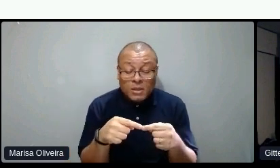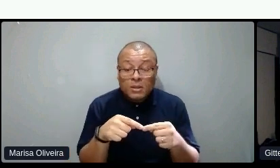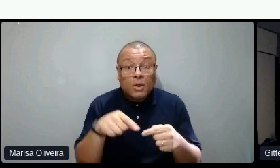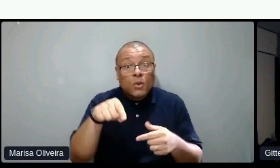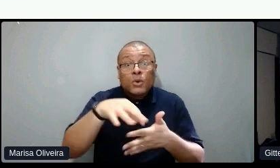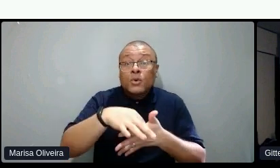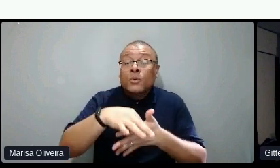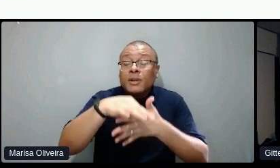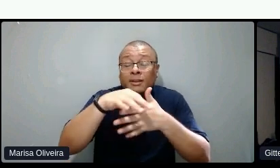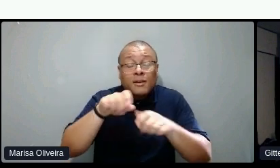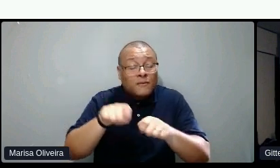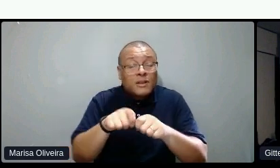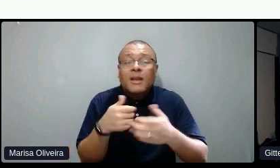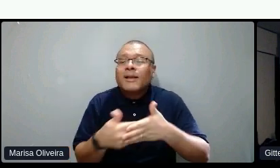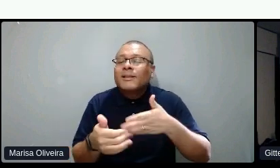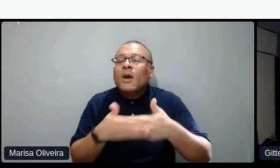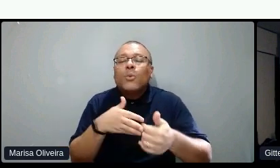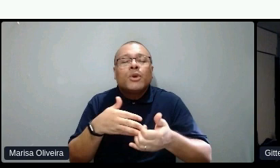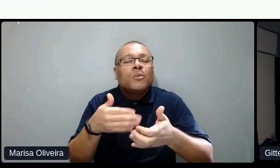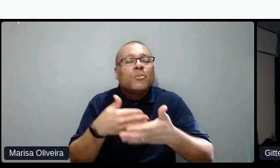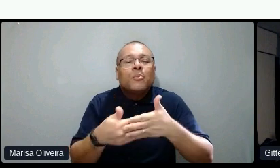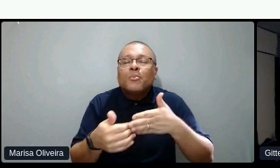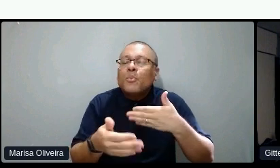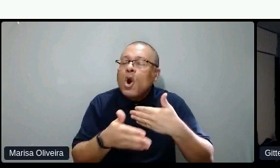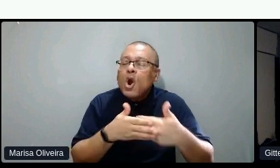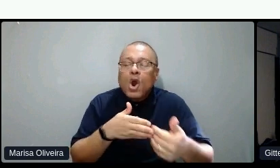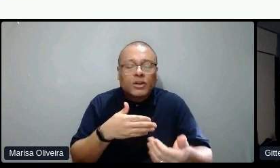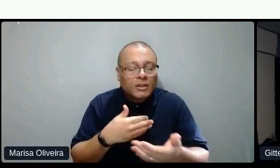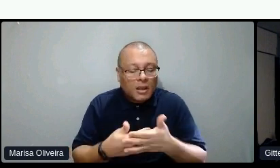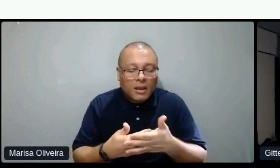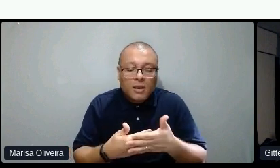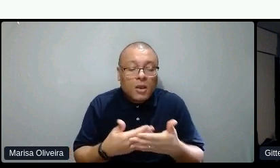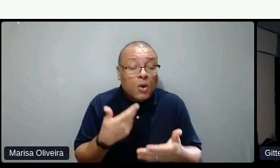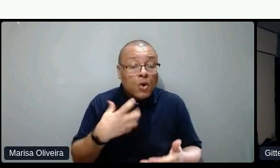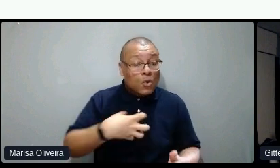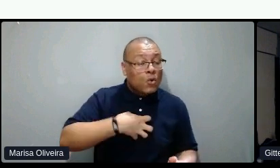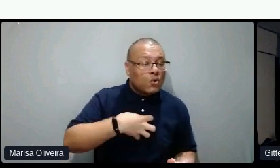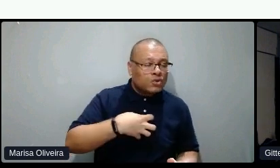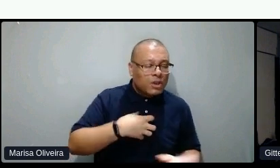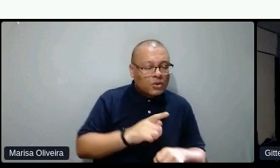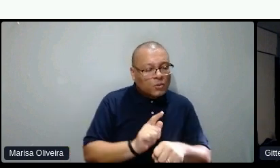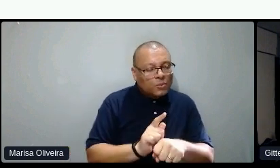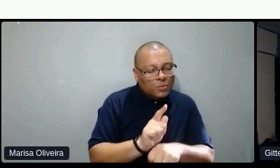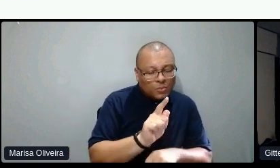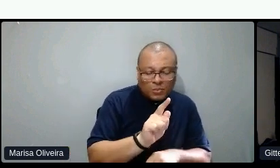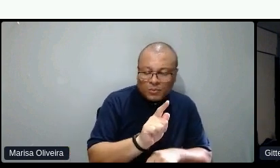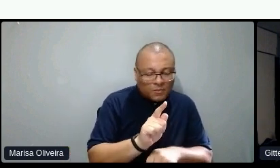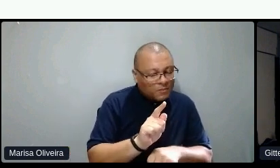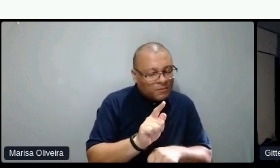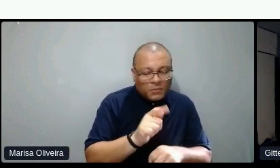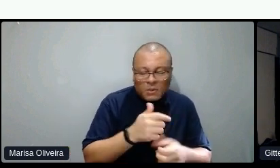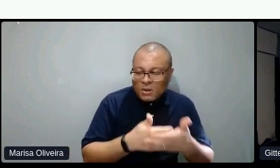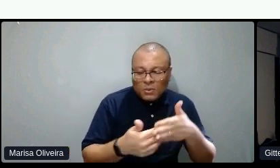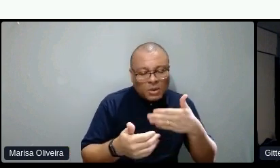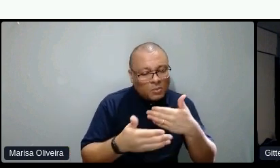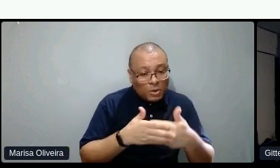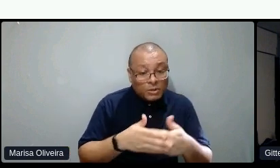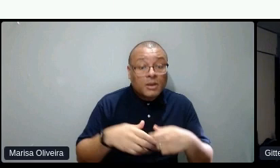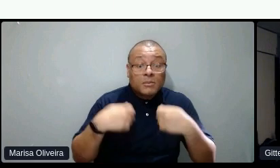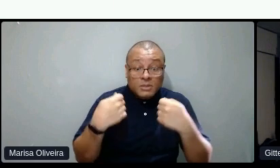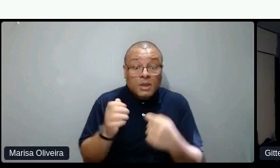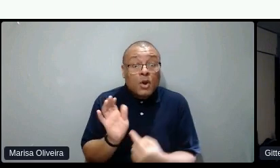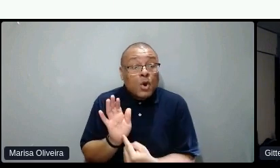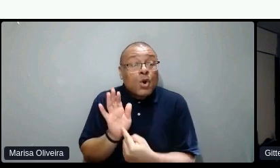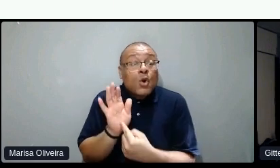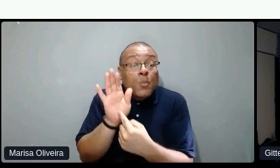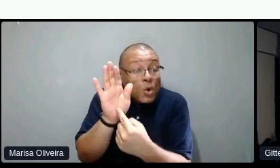leaders, no matter what form we are, whether it's a role model, a manager, or someone just doing stuff. We can show these things